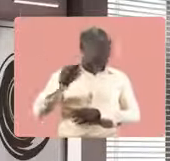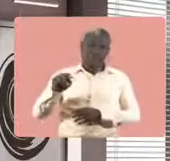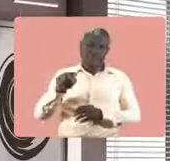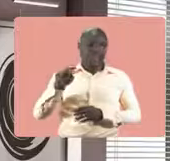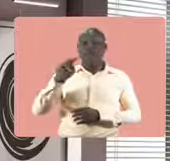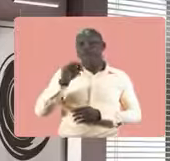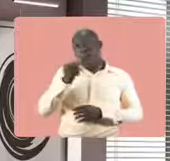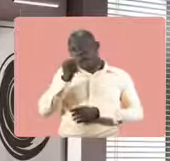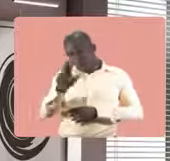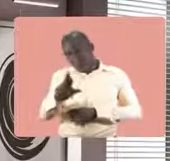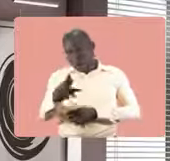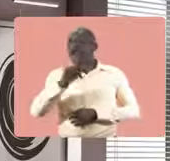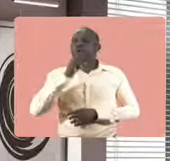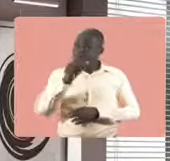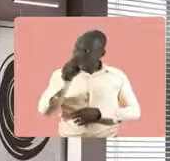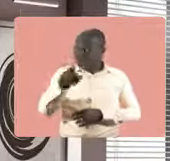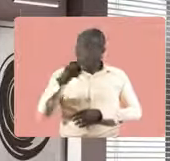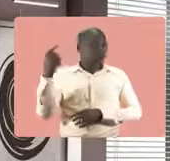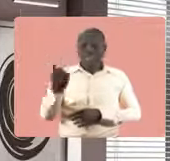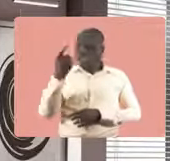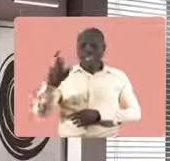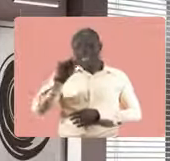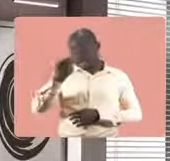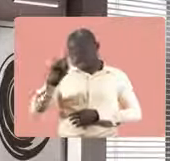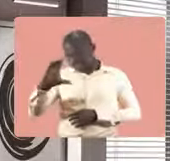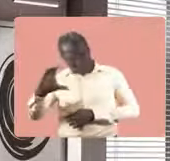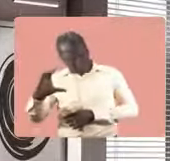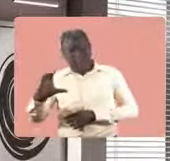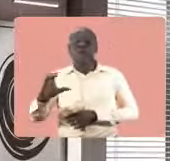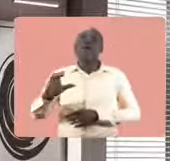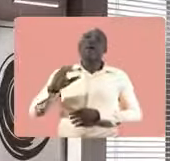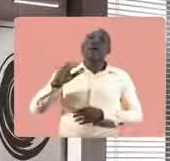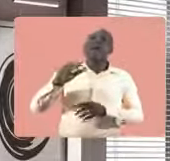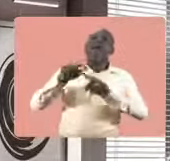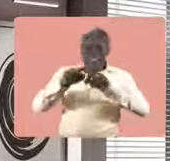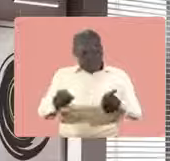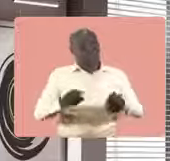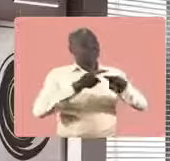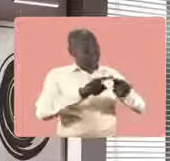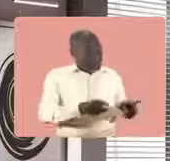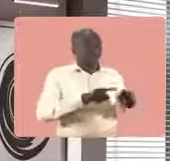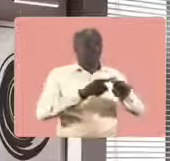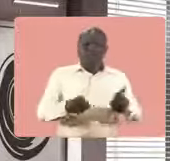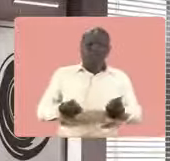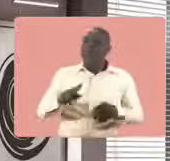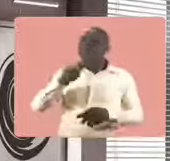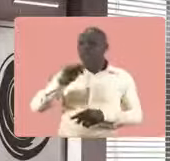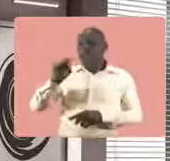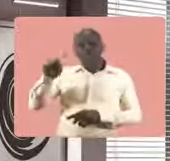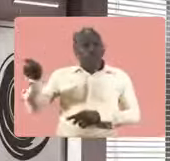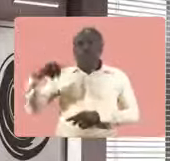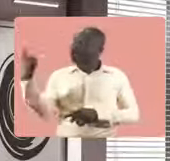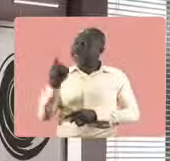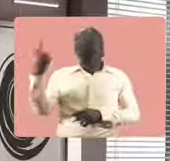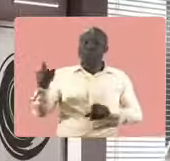ni enye won kwa na aye ndc ni Na ti ase enso se enye MPP nkoa